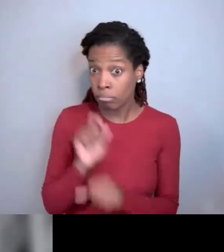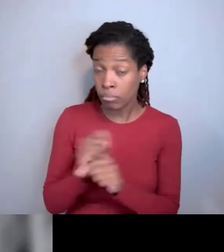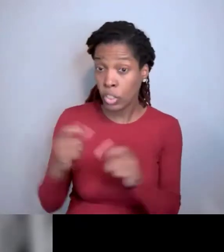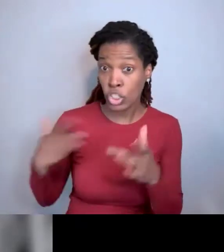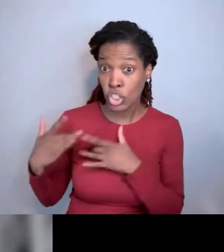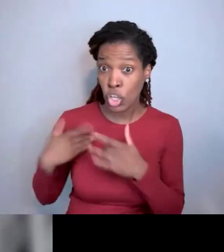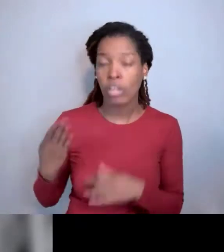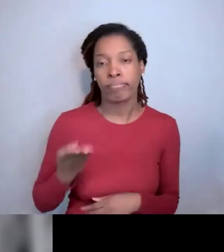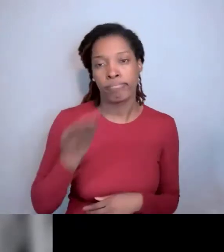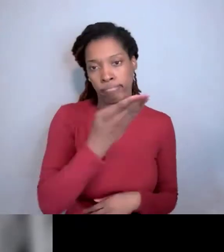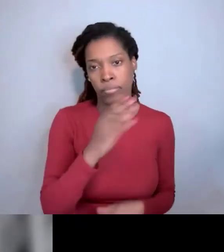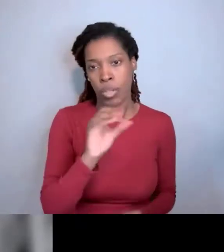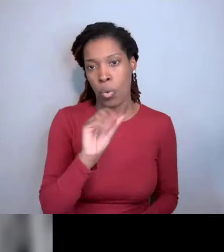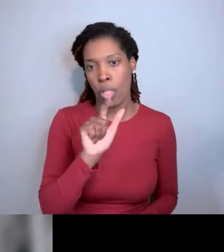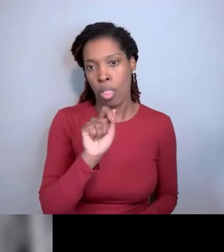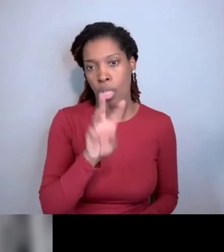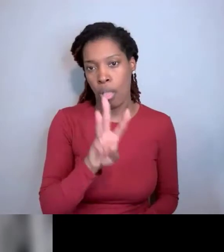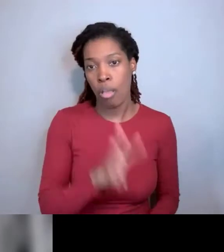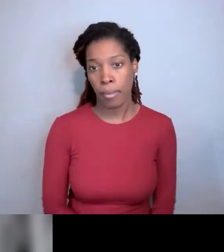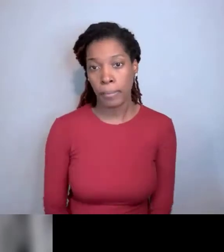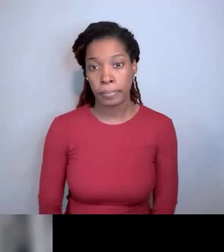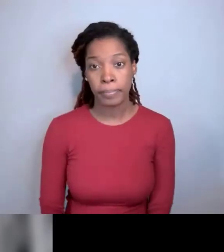OLAW.